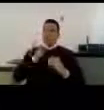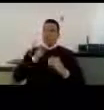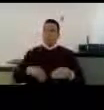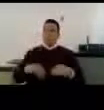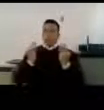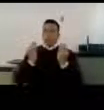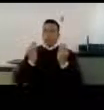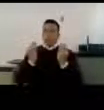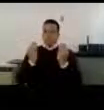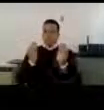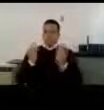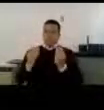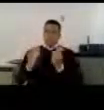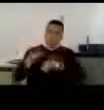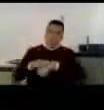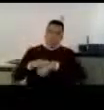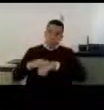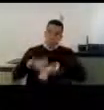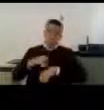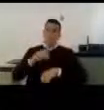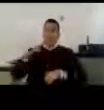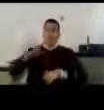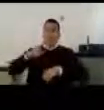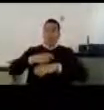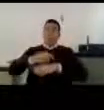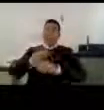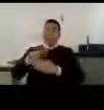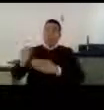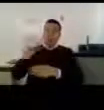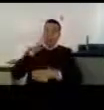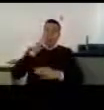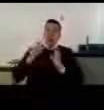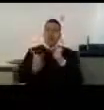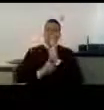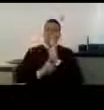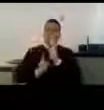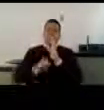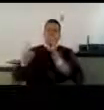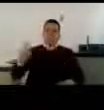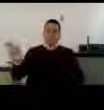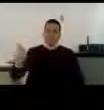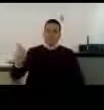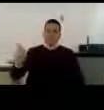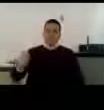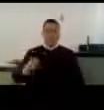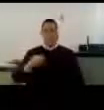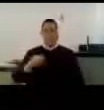She will ring the bell when you're out. So, kind of like the Oscars,